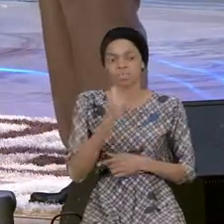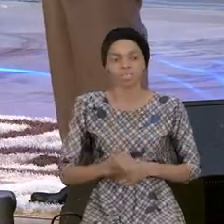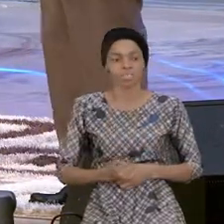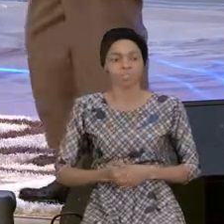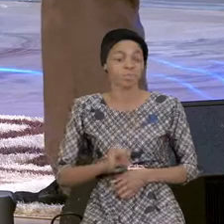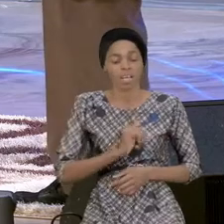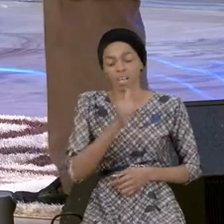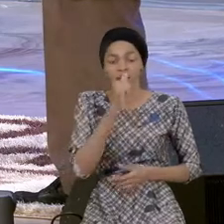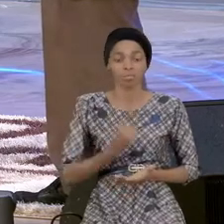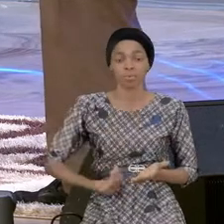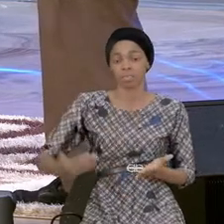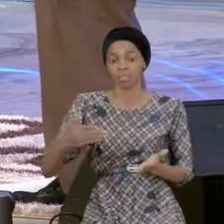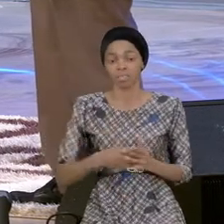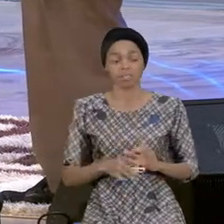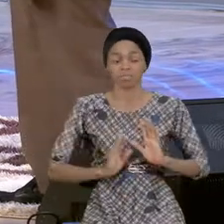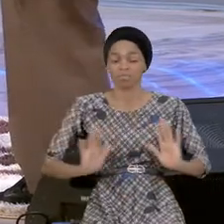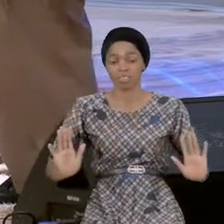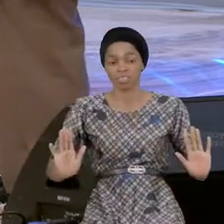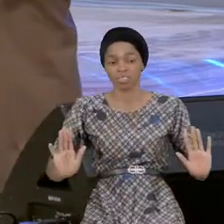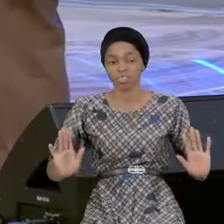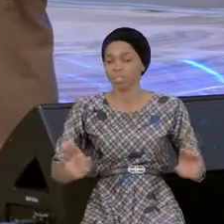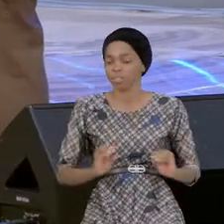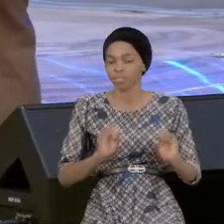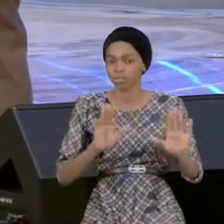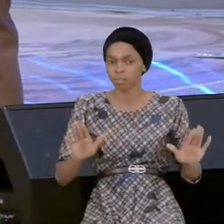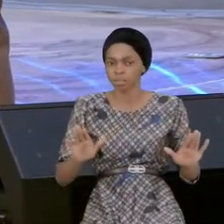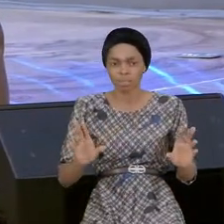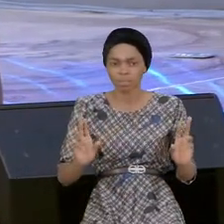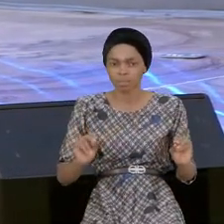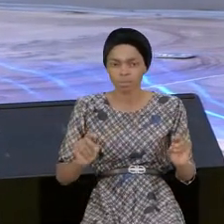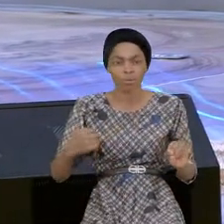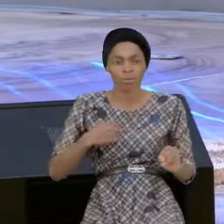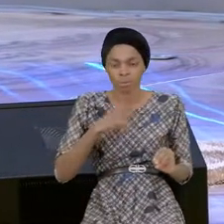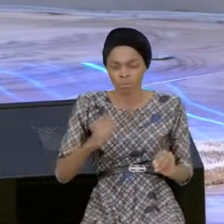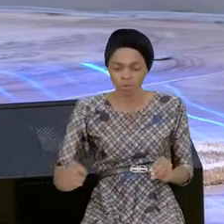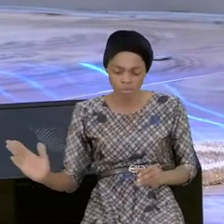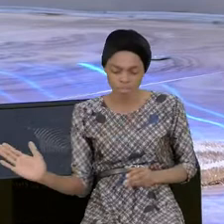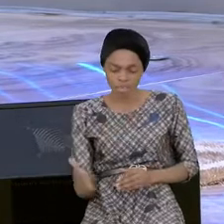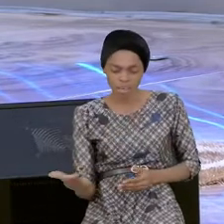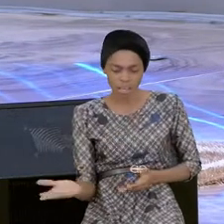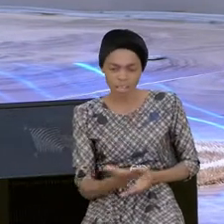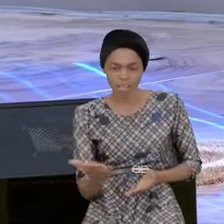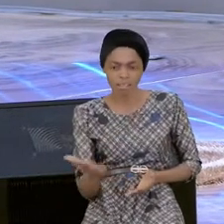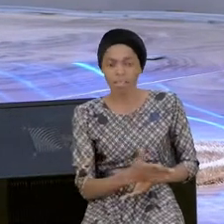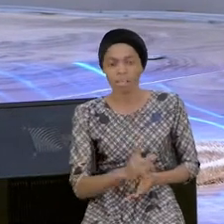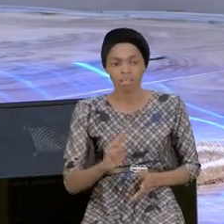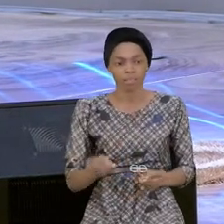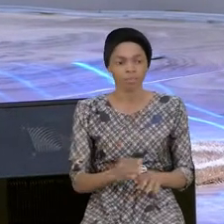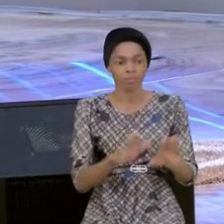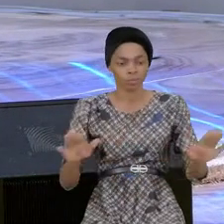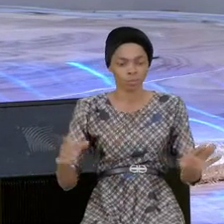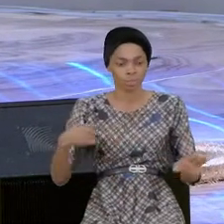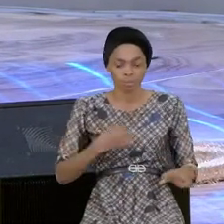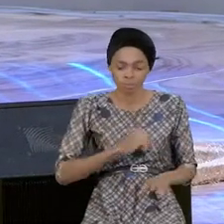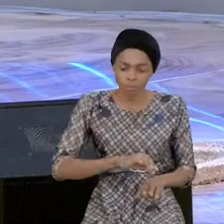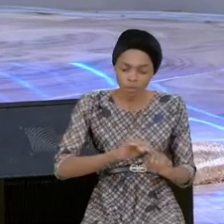I'm born again, and we do nothing. We plow the field. We sow the seed. We